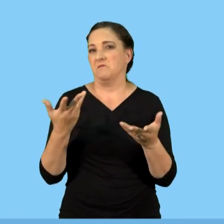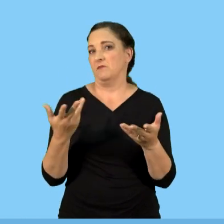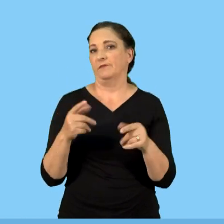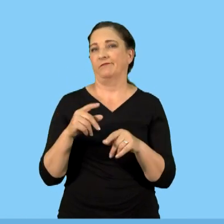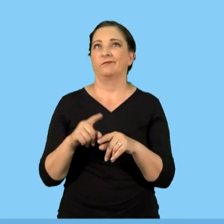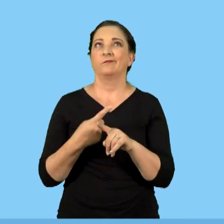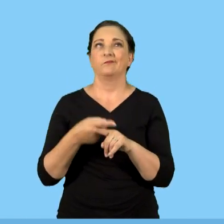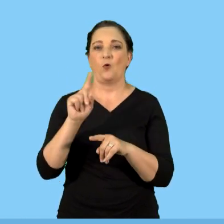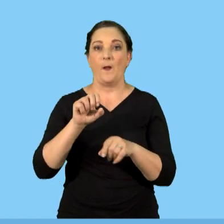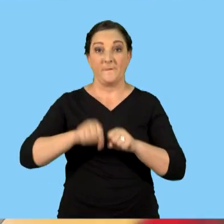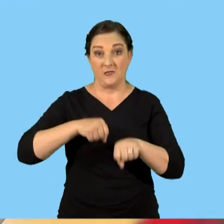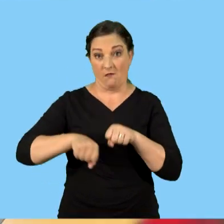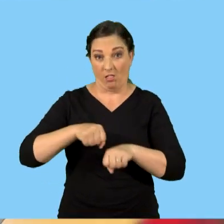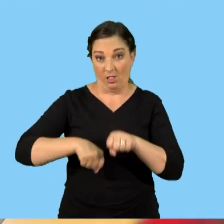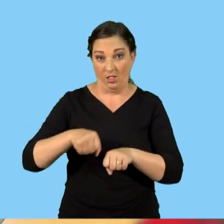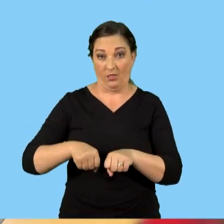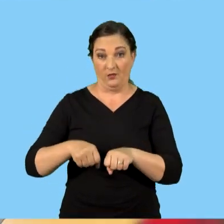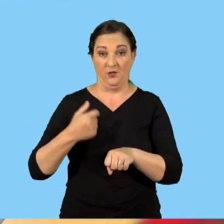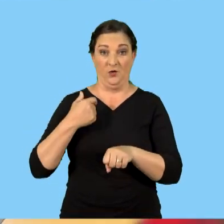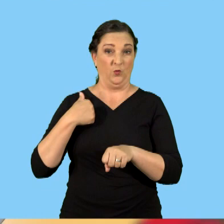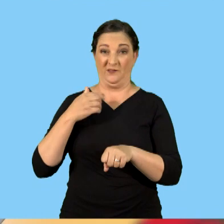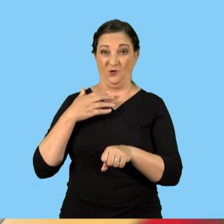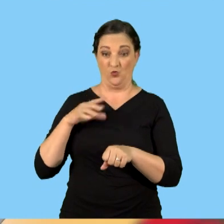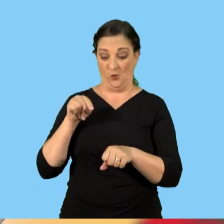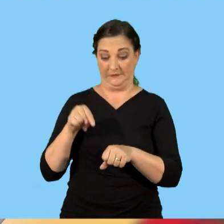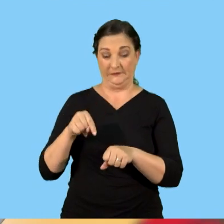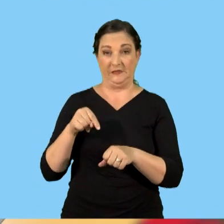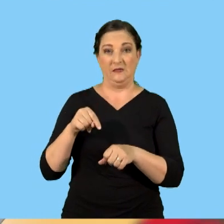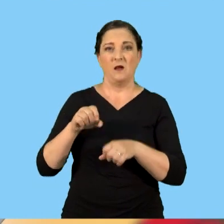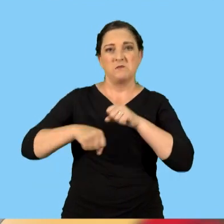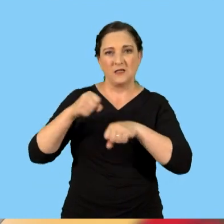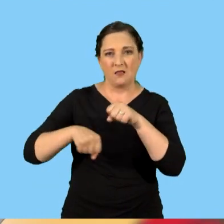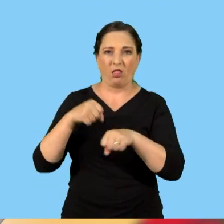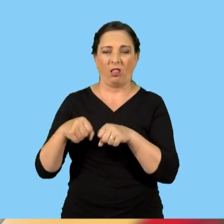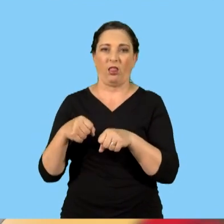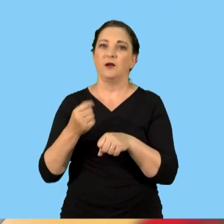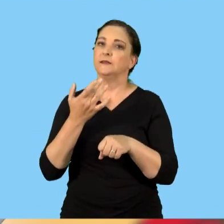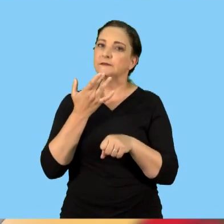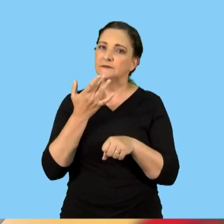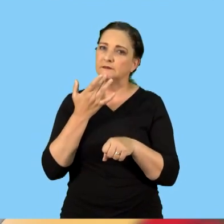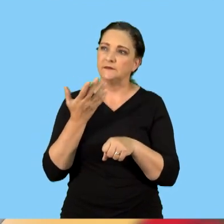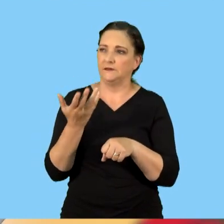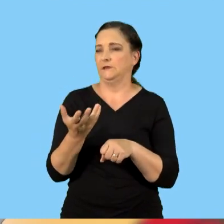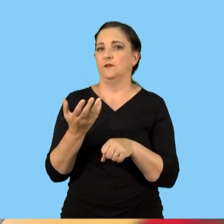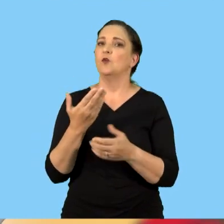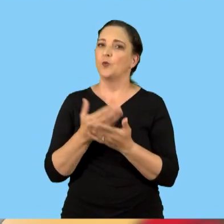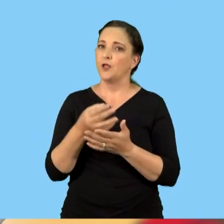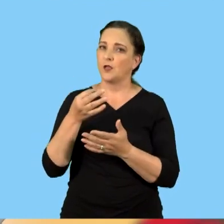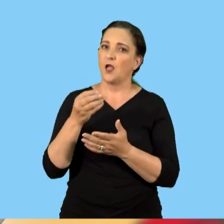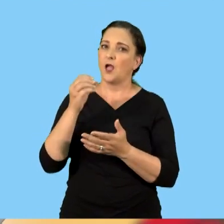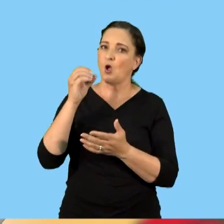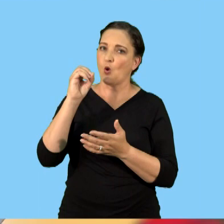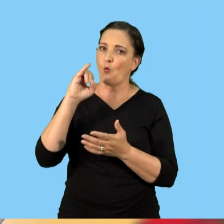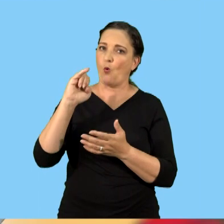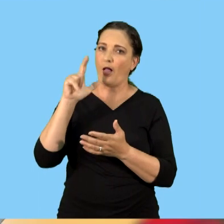have a bicycle, for instance, for us to be able to prevent rust from occurring in our bicycles, we can use oil